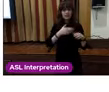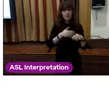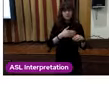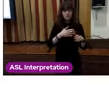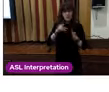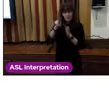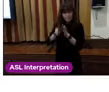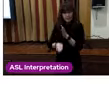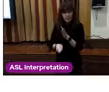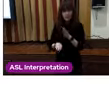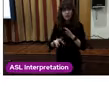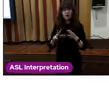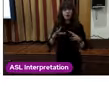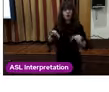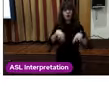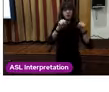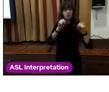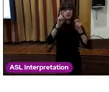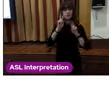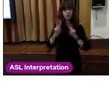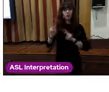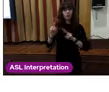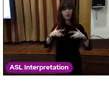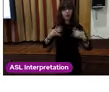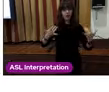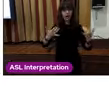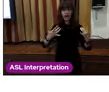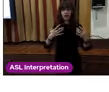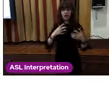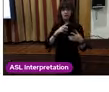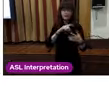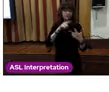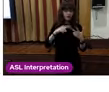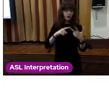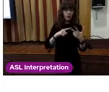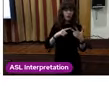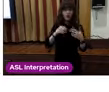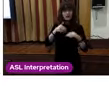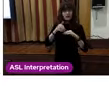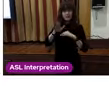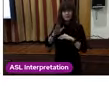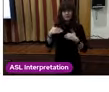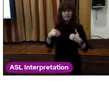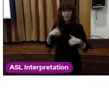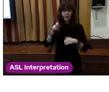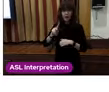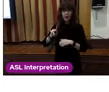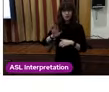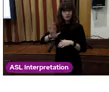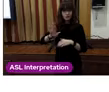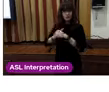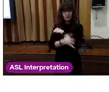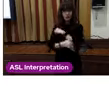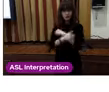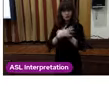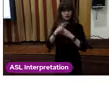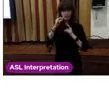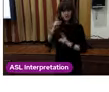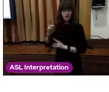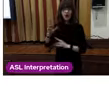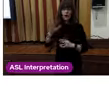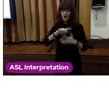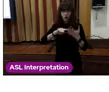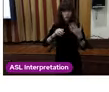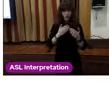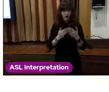country, no matter the cost or the expense, so long as you have it documented, FEMA can get you those